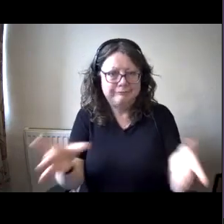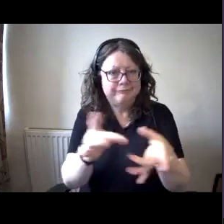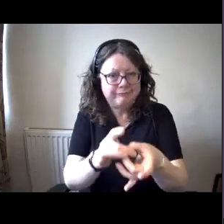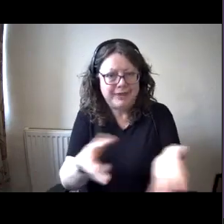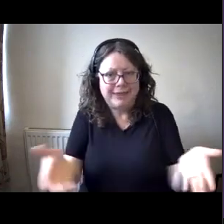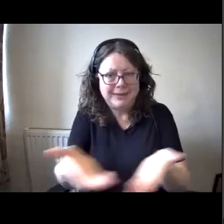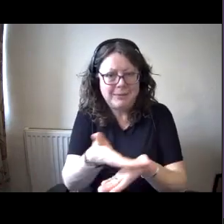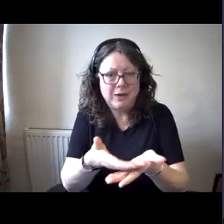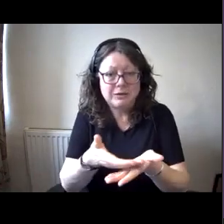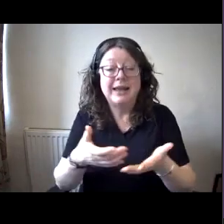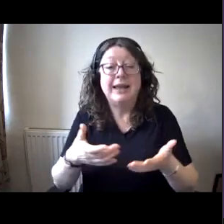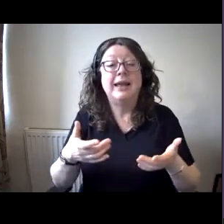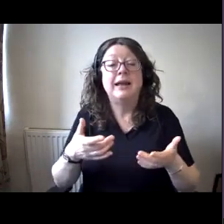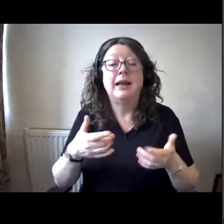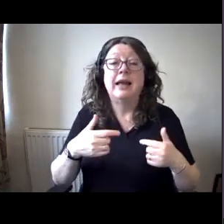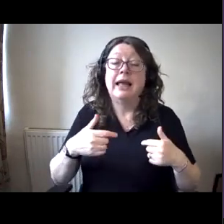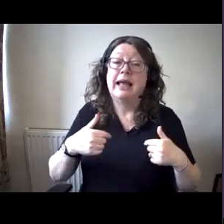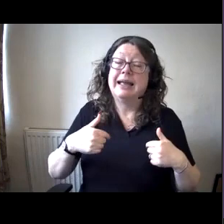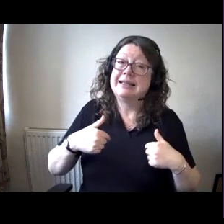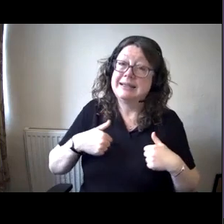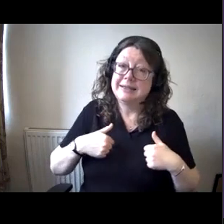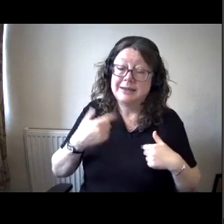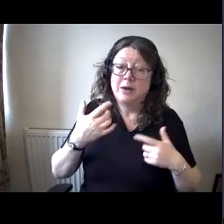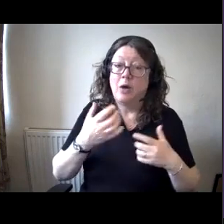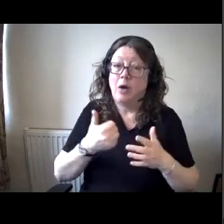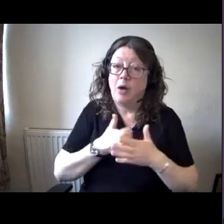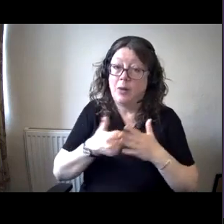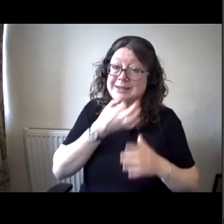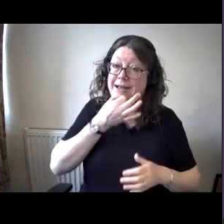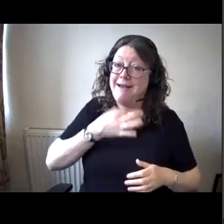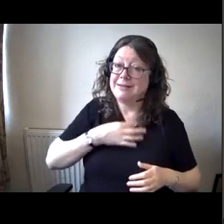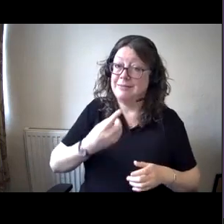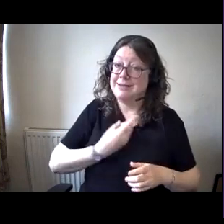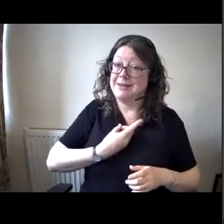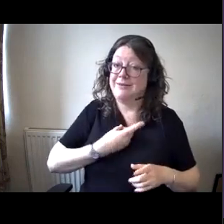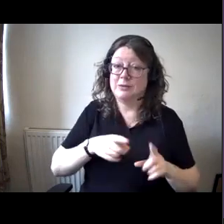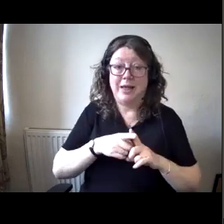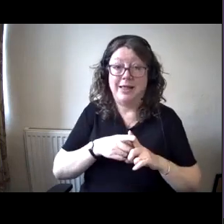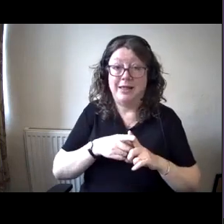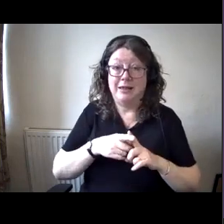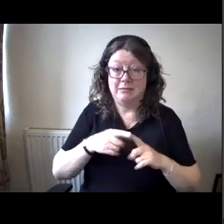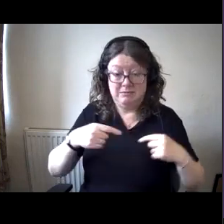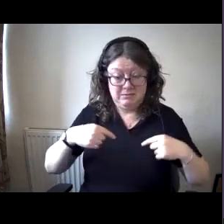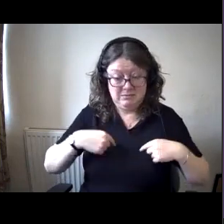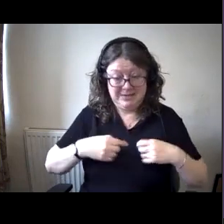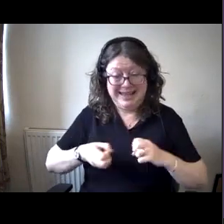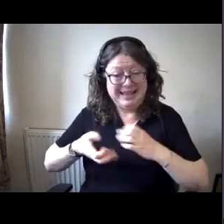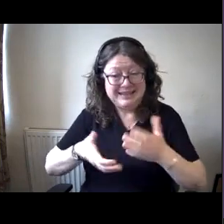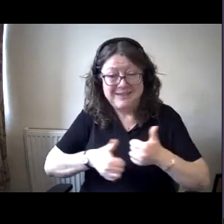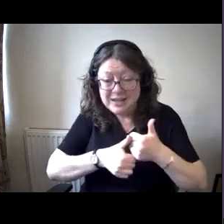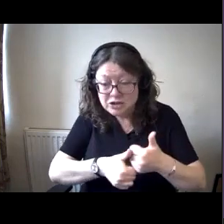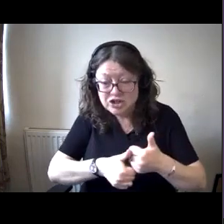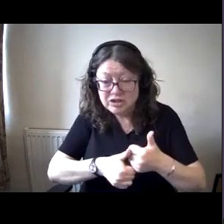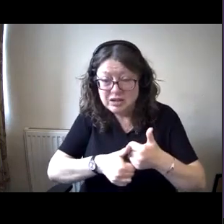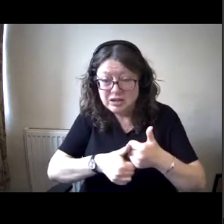masking? I won't get into the ins and outs of masking, but essentially, am I